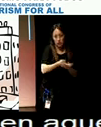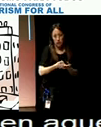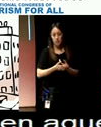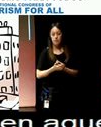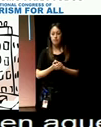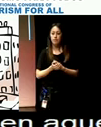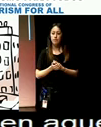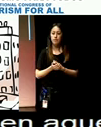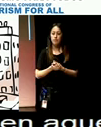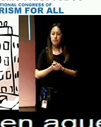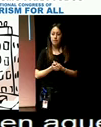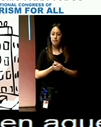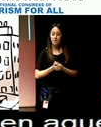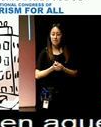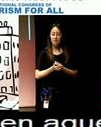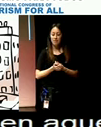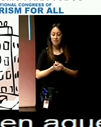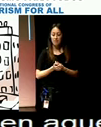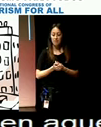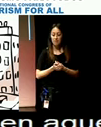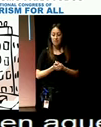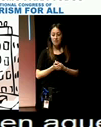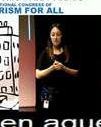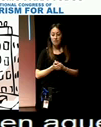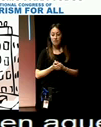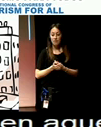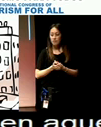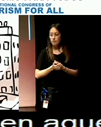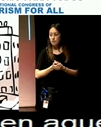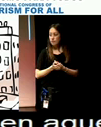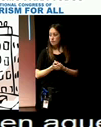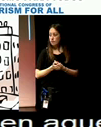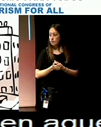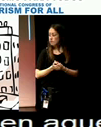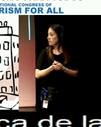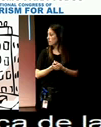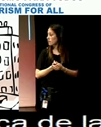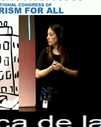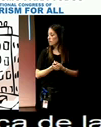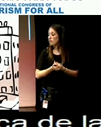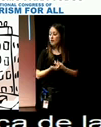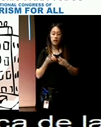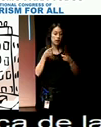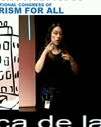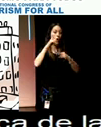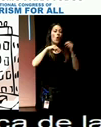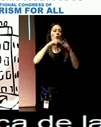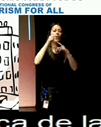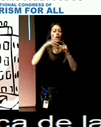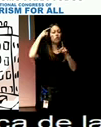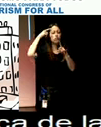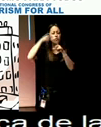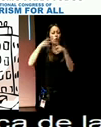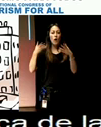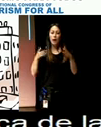lighthouse, and they said that Jesus is like the lighthouse of the world, so they built it like a